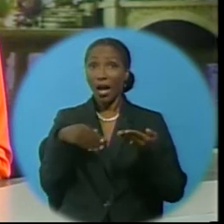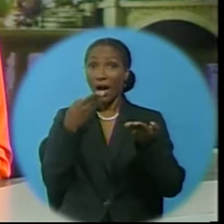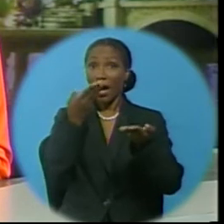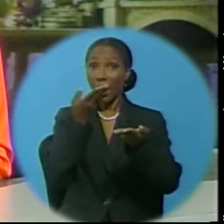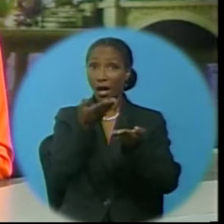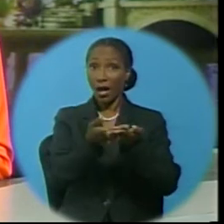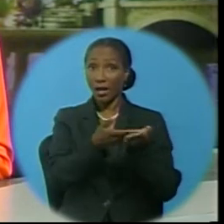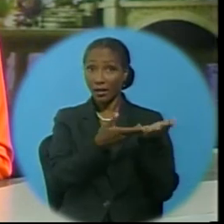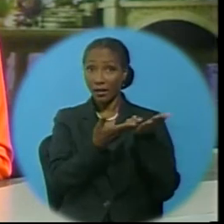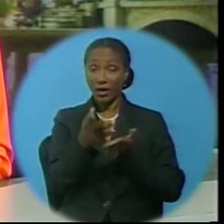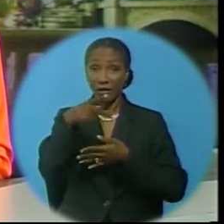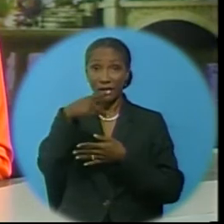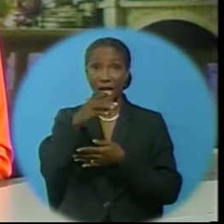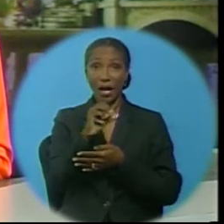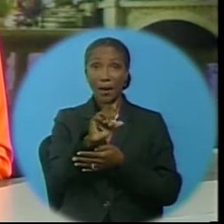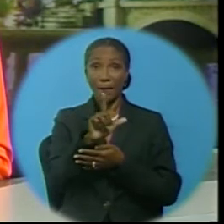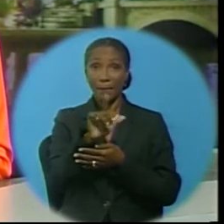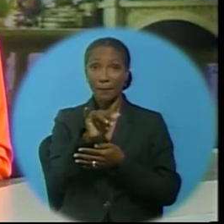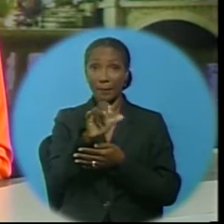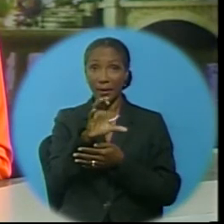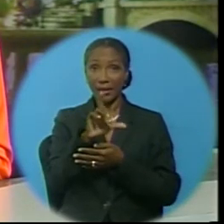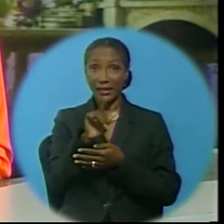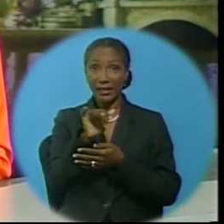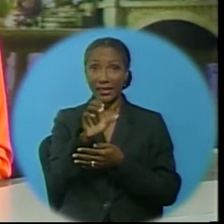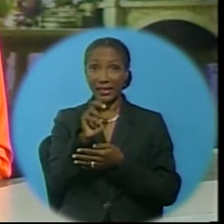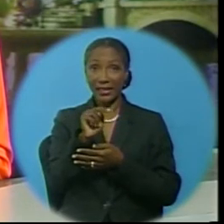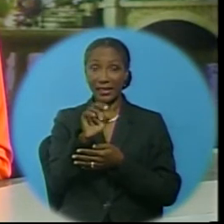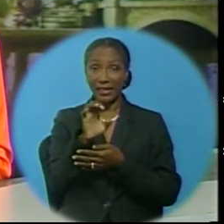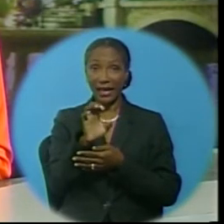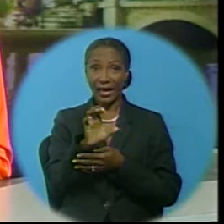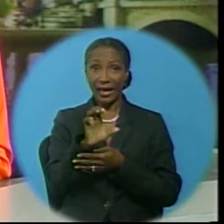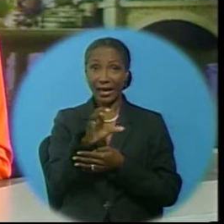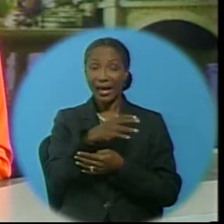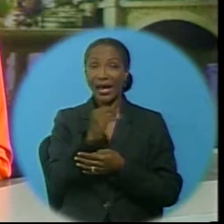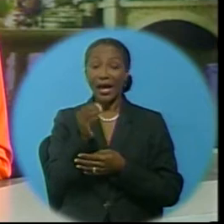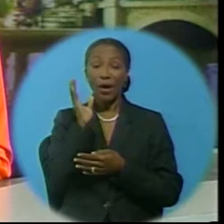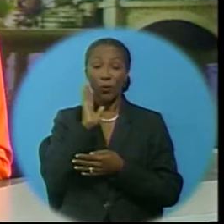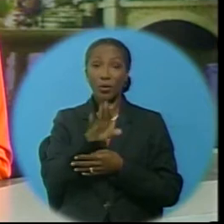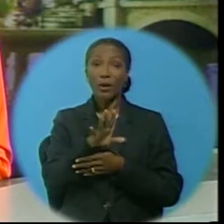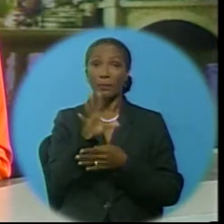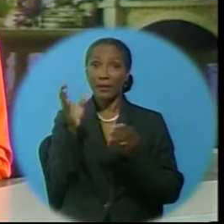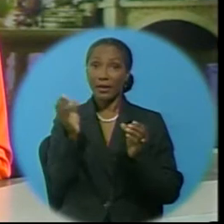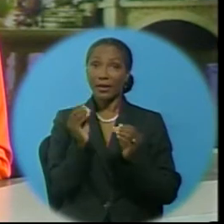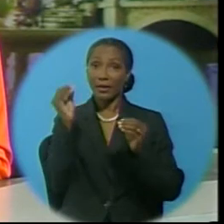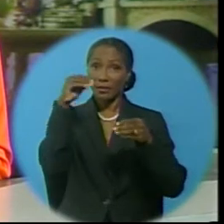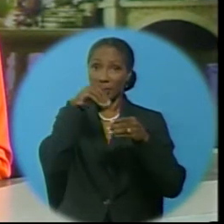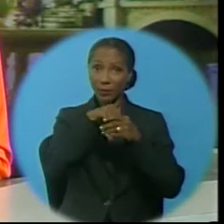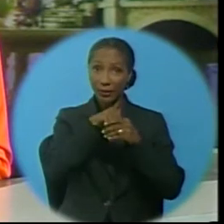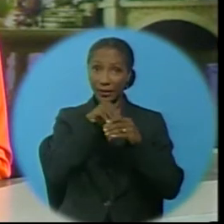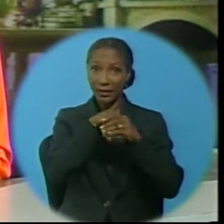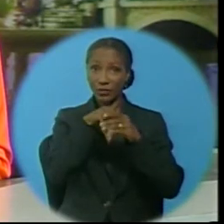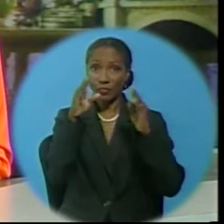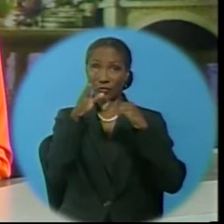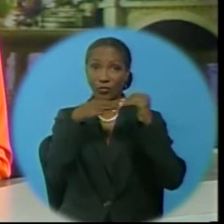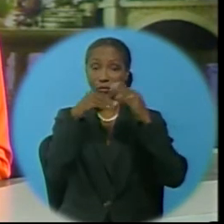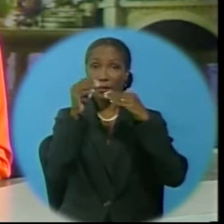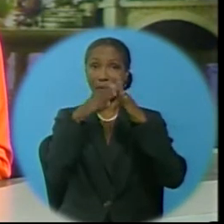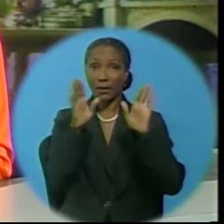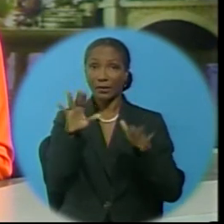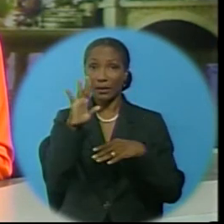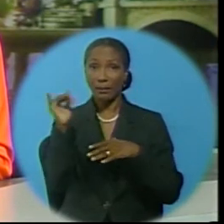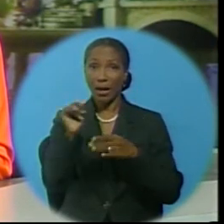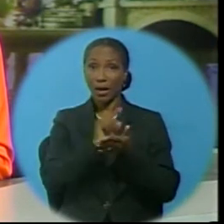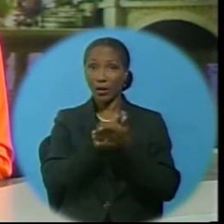protest actions and are to be installed by weekend. Mr. Springer thanked the NUPW for its cooperation along with the